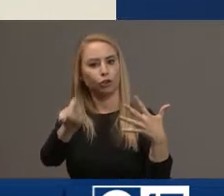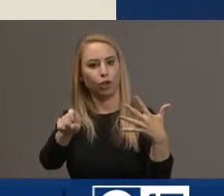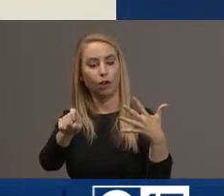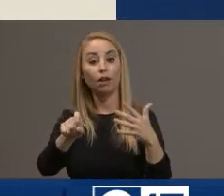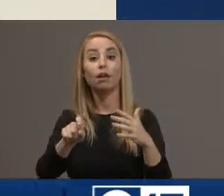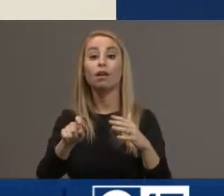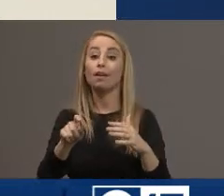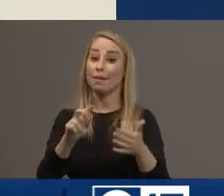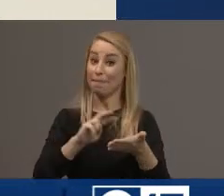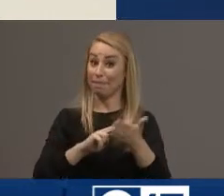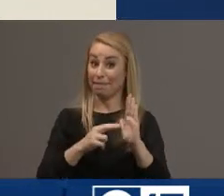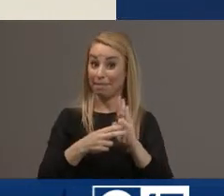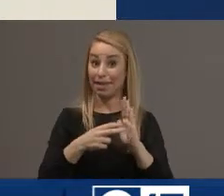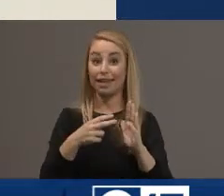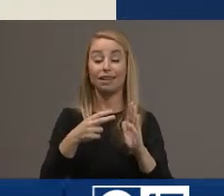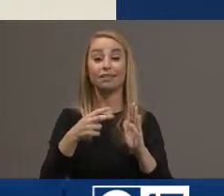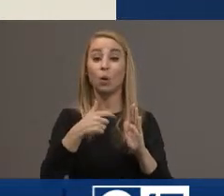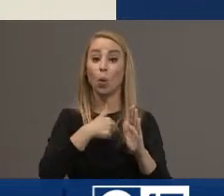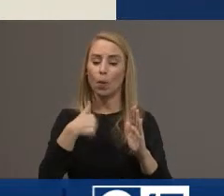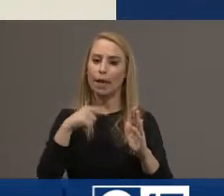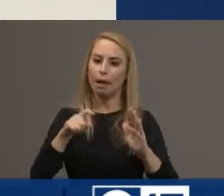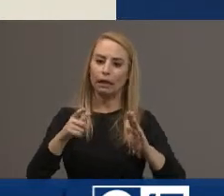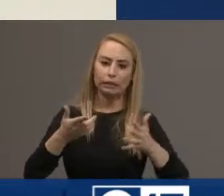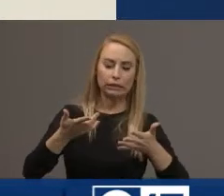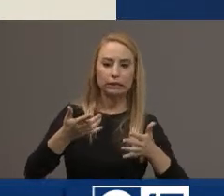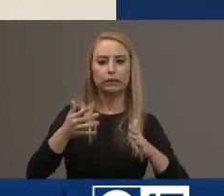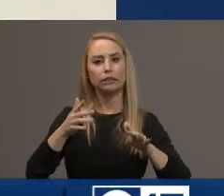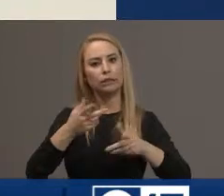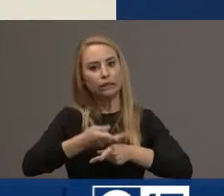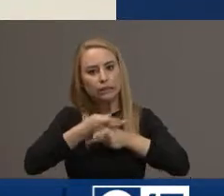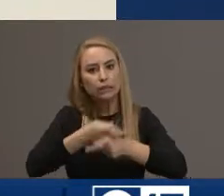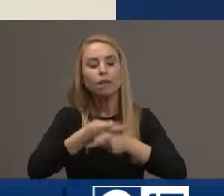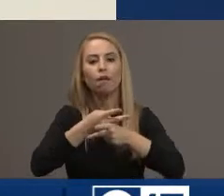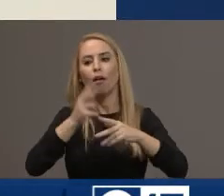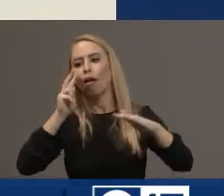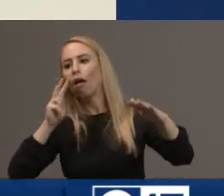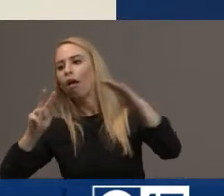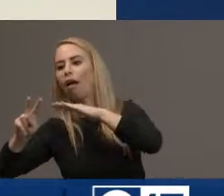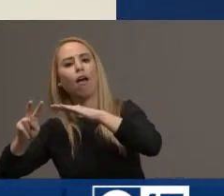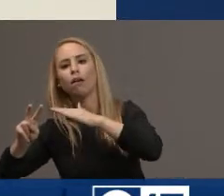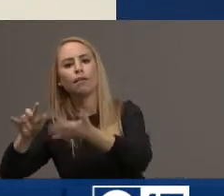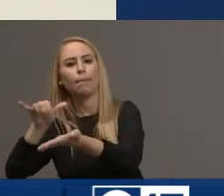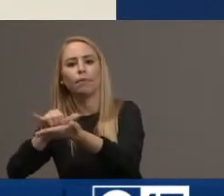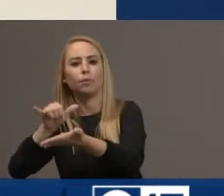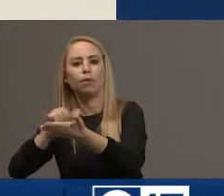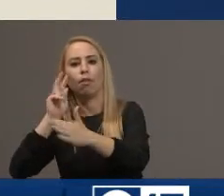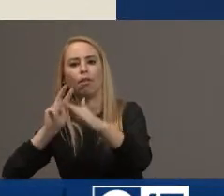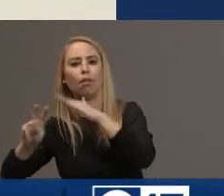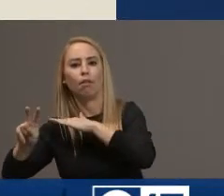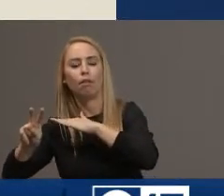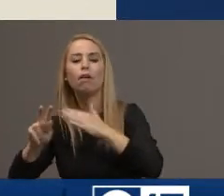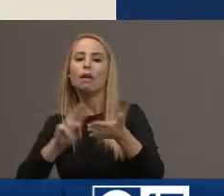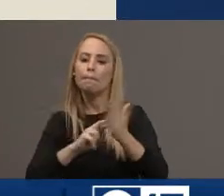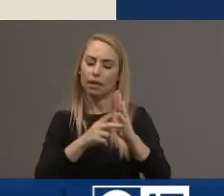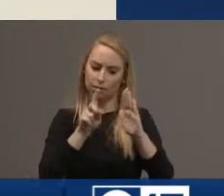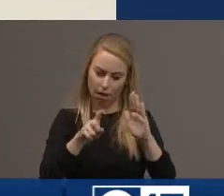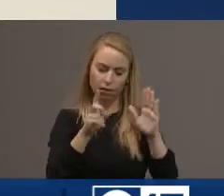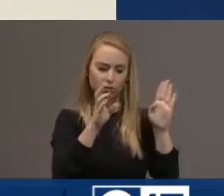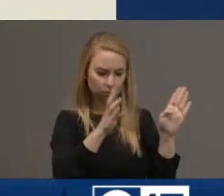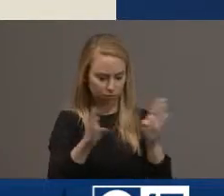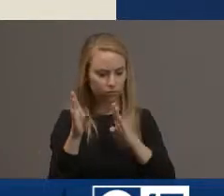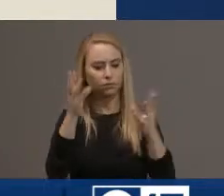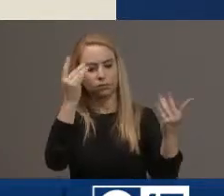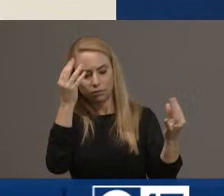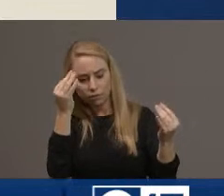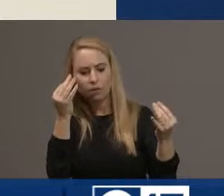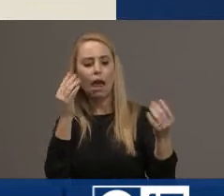know anything for certain about what's going to happen in the future. What we want to do is provide for the education of